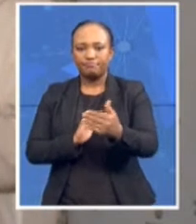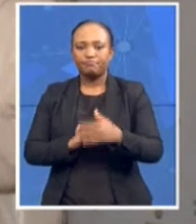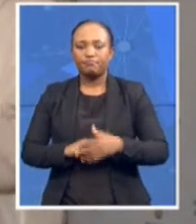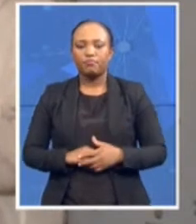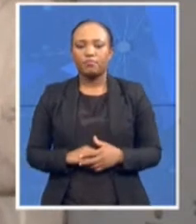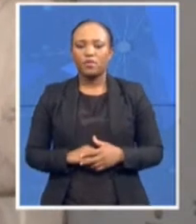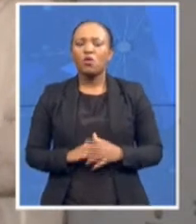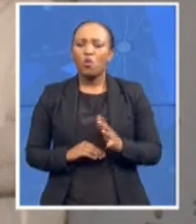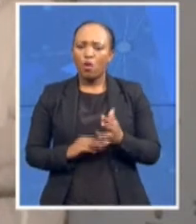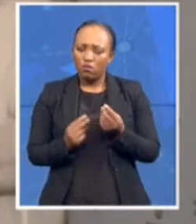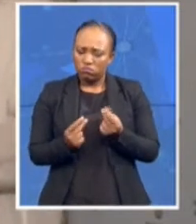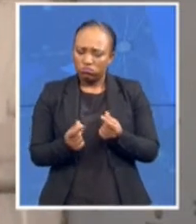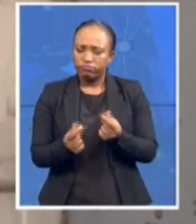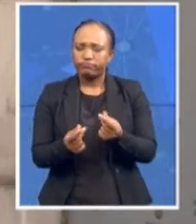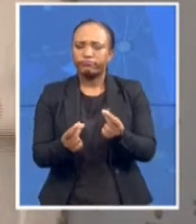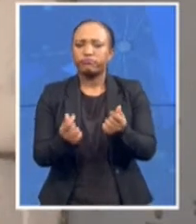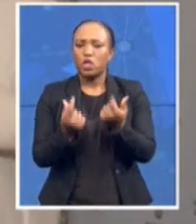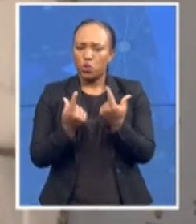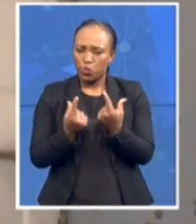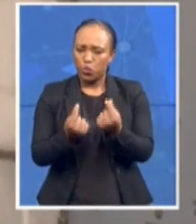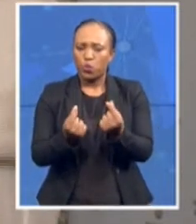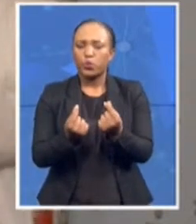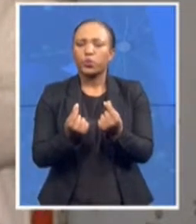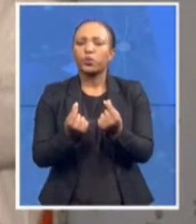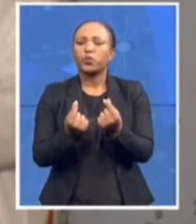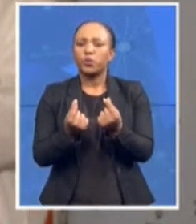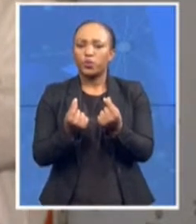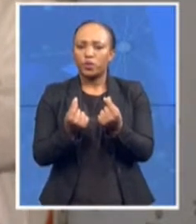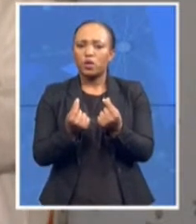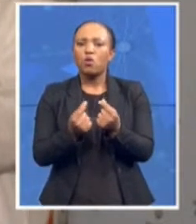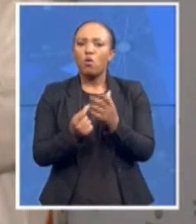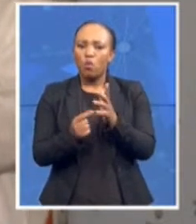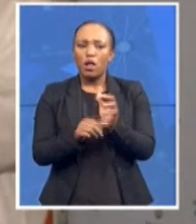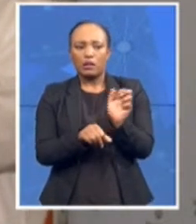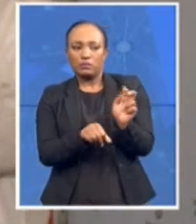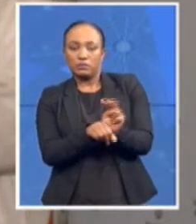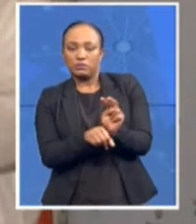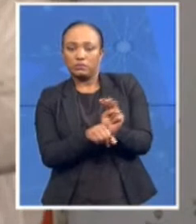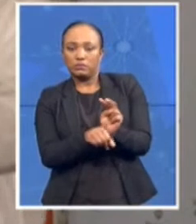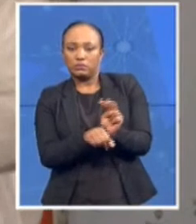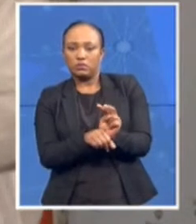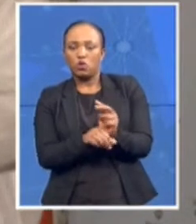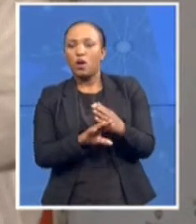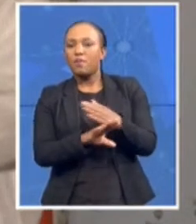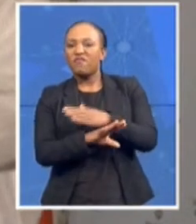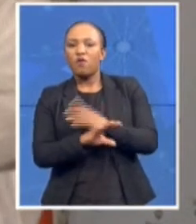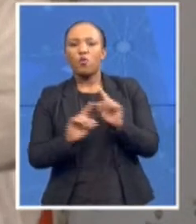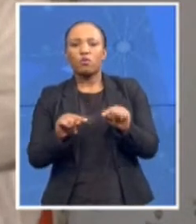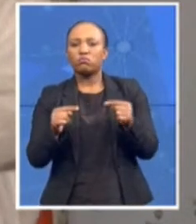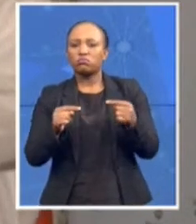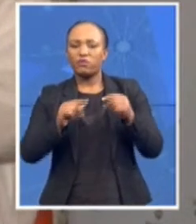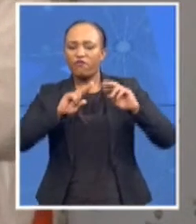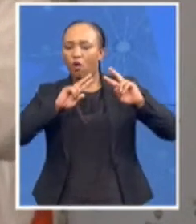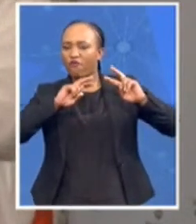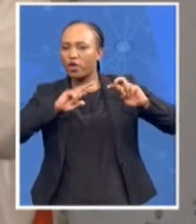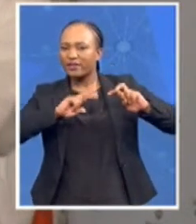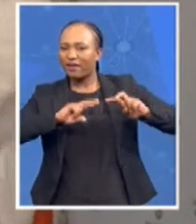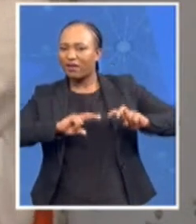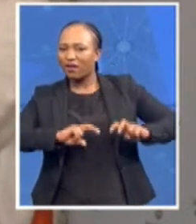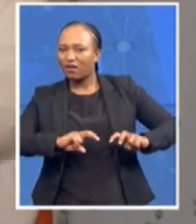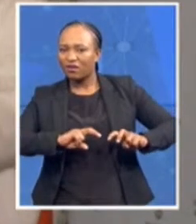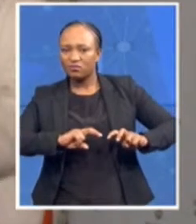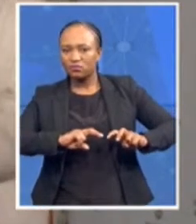be monitoring that process. We couldn't monitor the forensic process because it would have